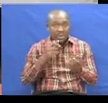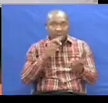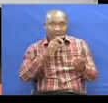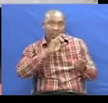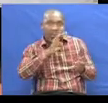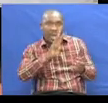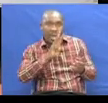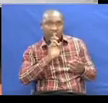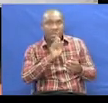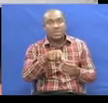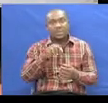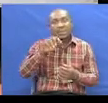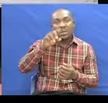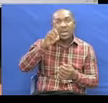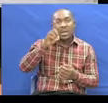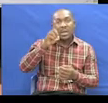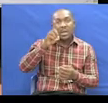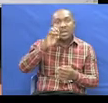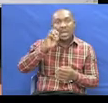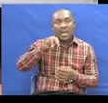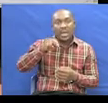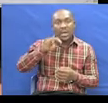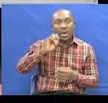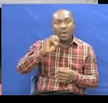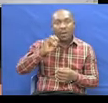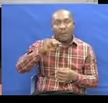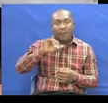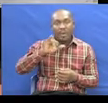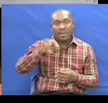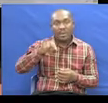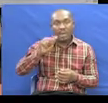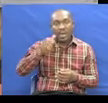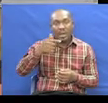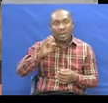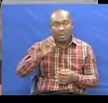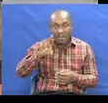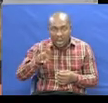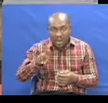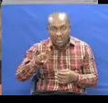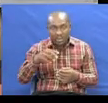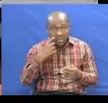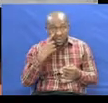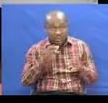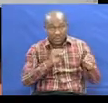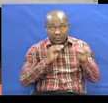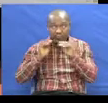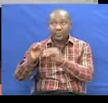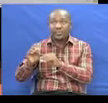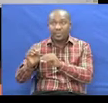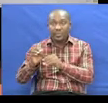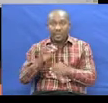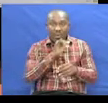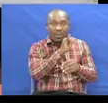add the numerator, 2 + 1, which is 3. So the equation has already solved. So